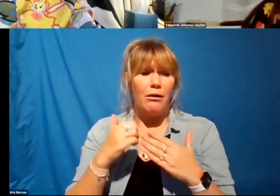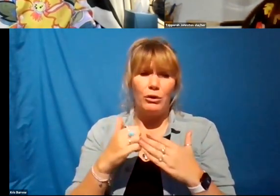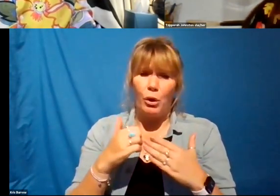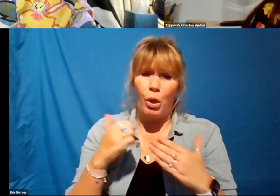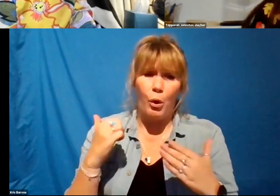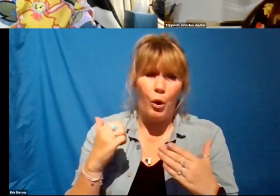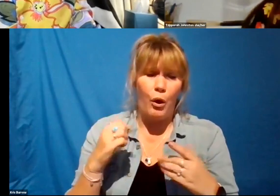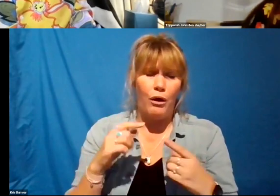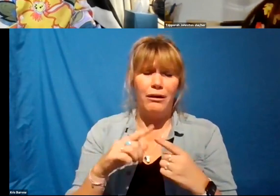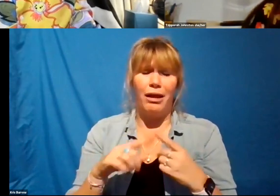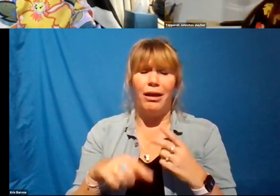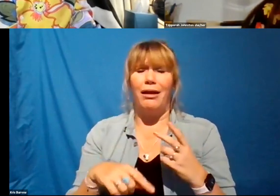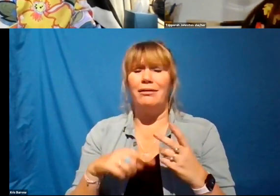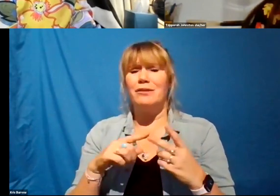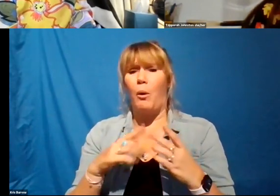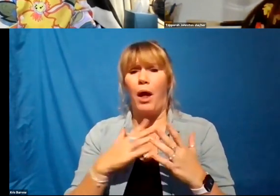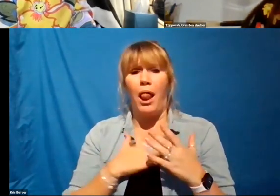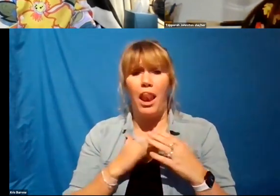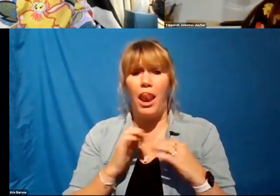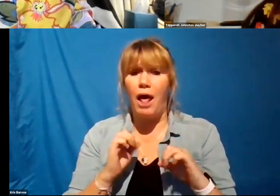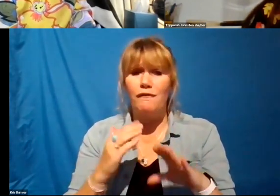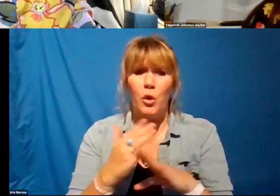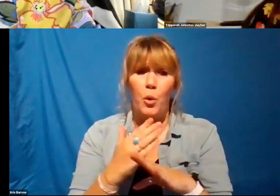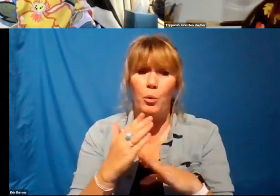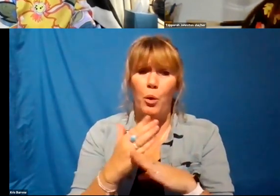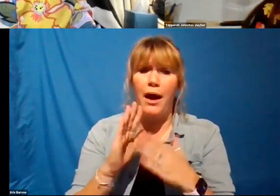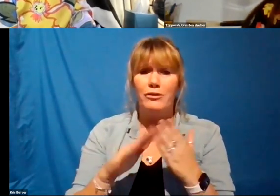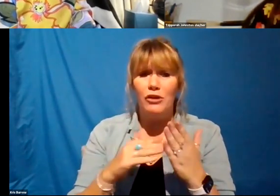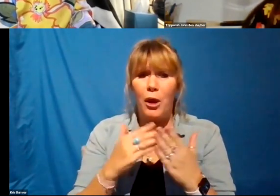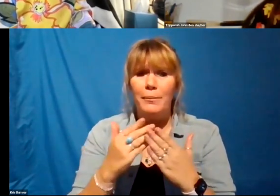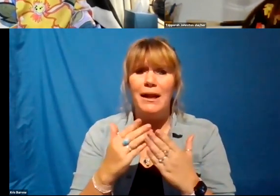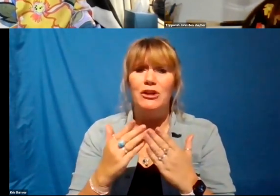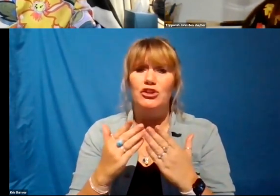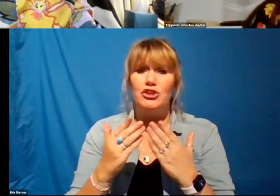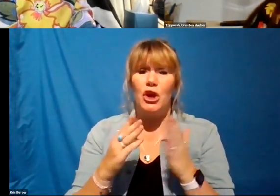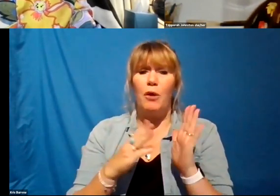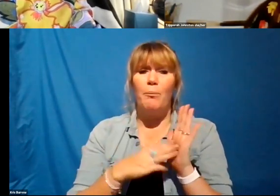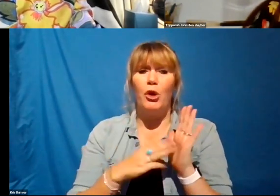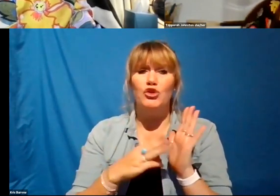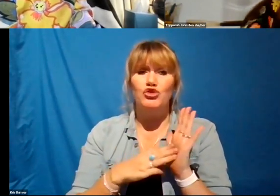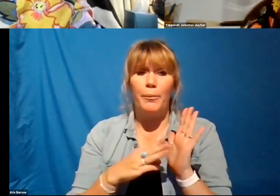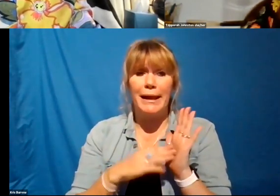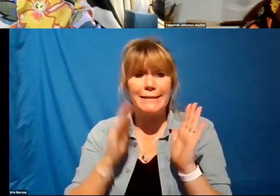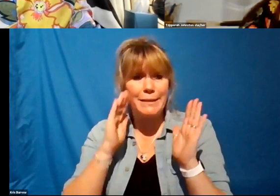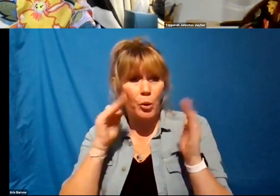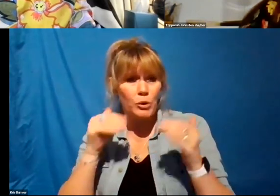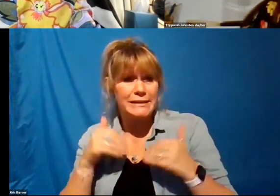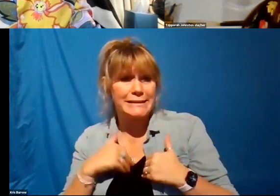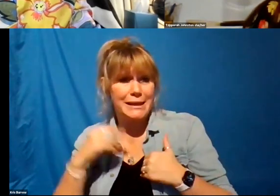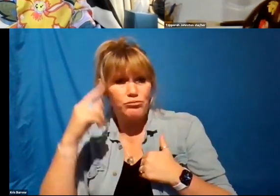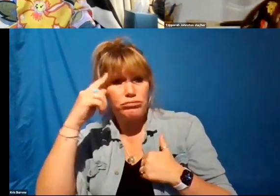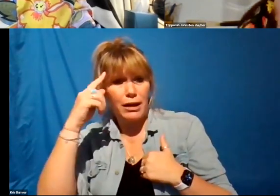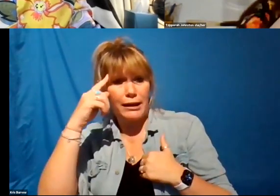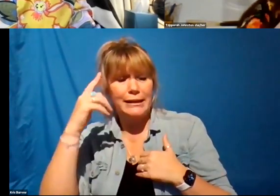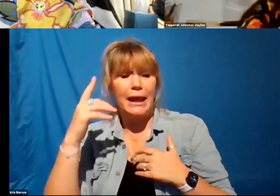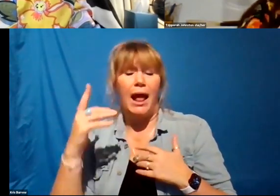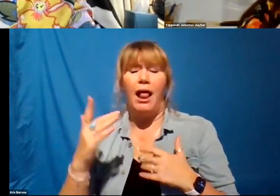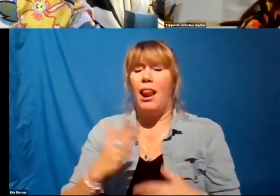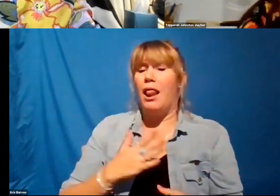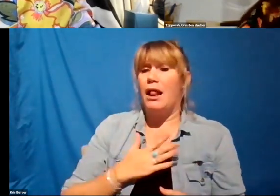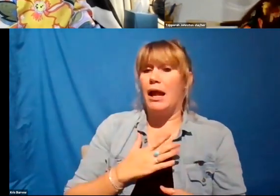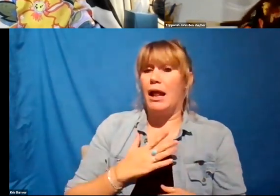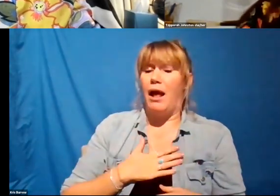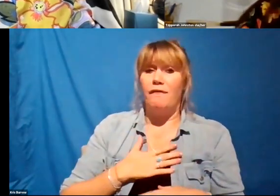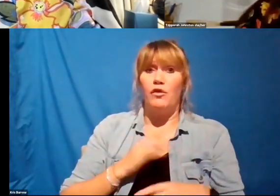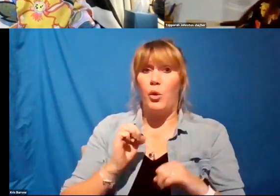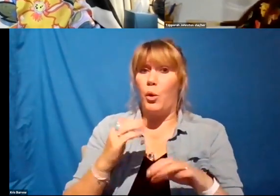Sonia says, love your work and interpretation of monotropism, so exciting. And Karen says, I love your work. I too love